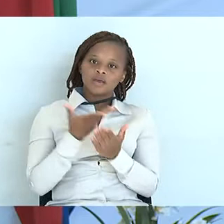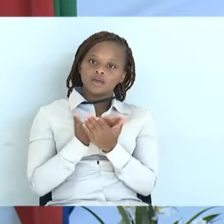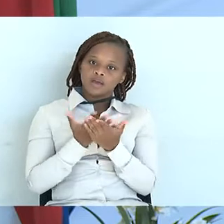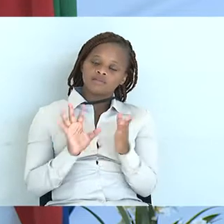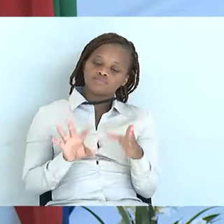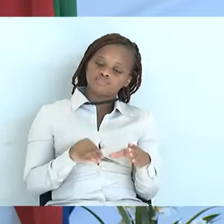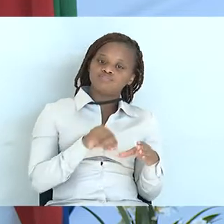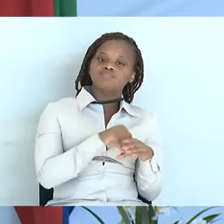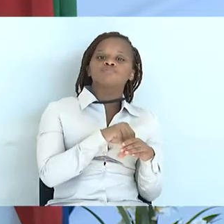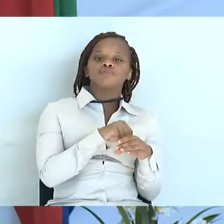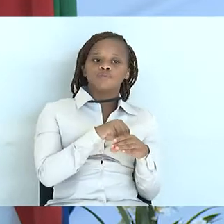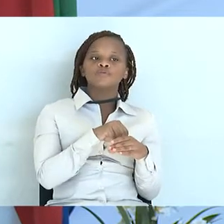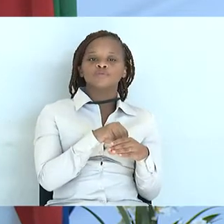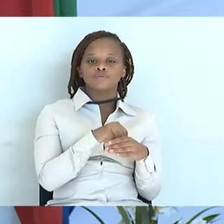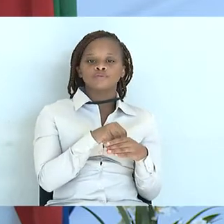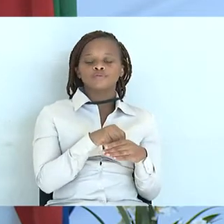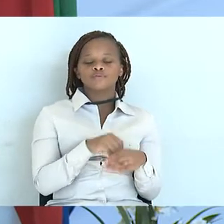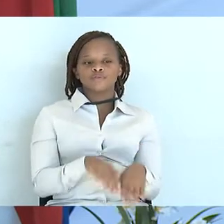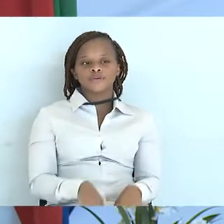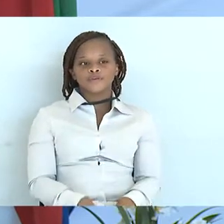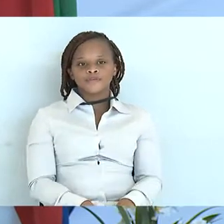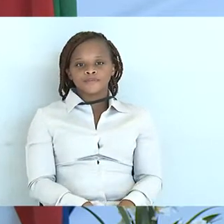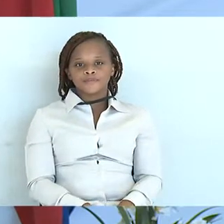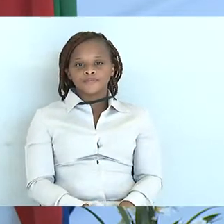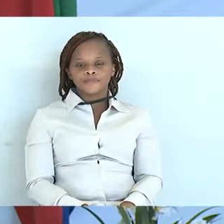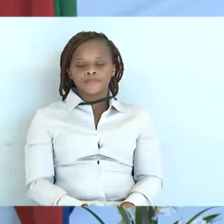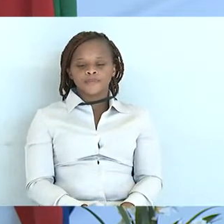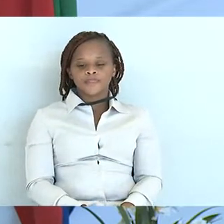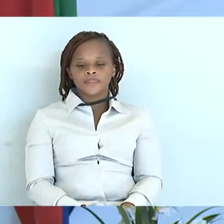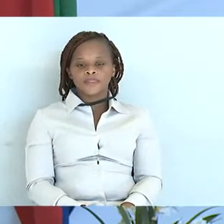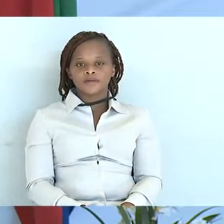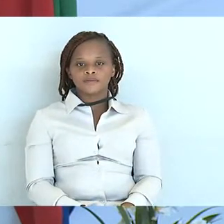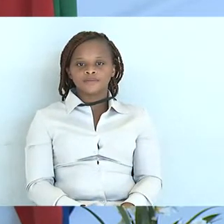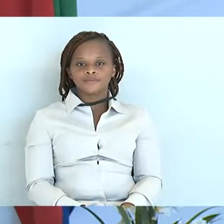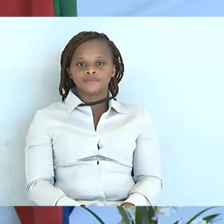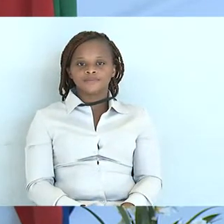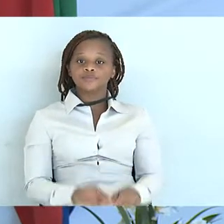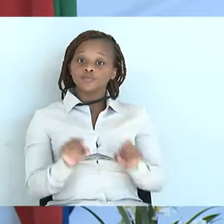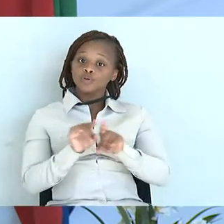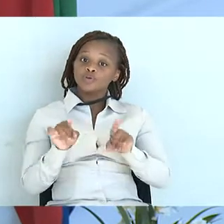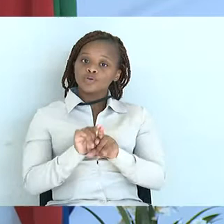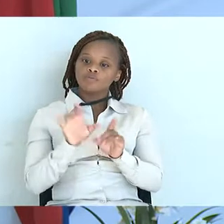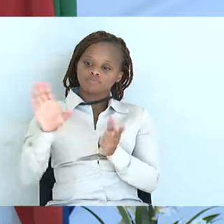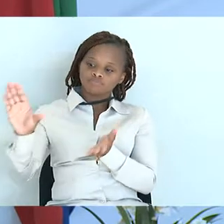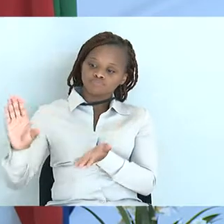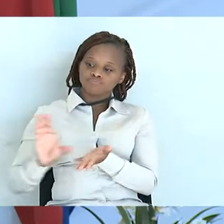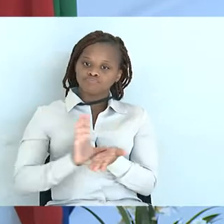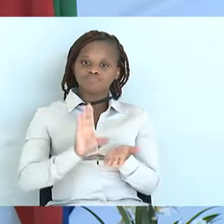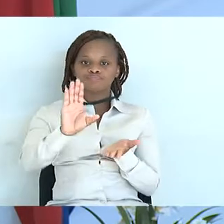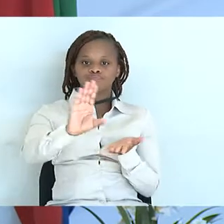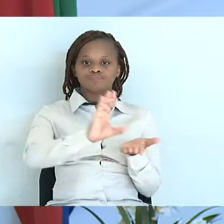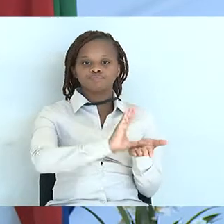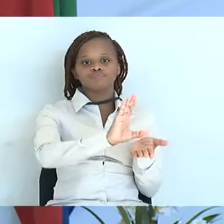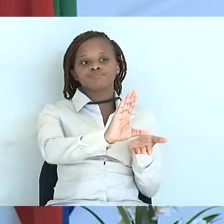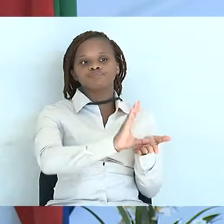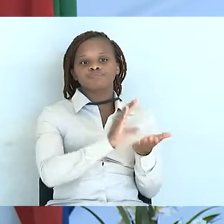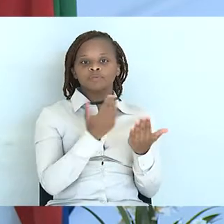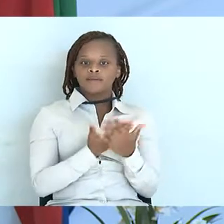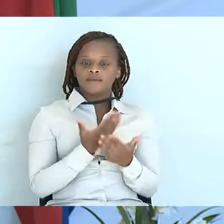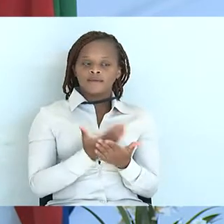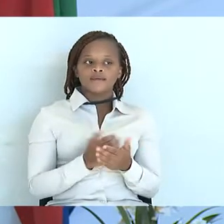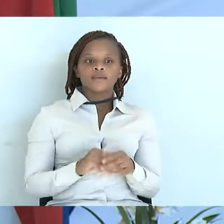properly to become bankable and become investment ready. And we have a number of